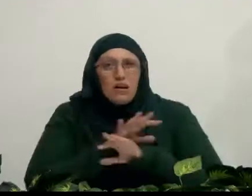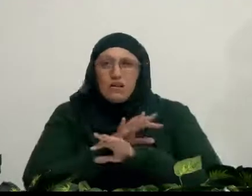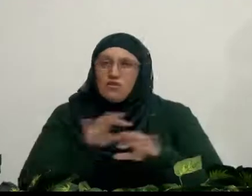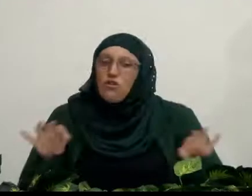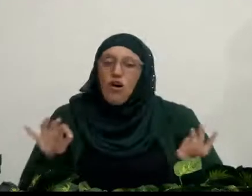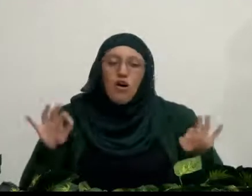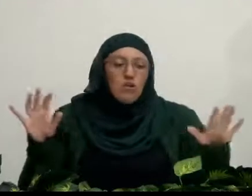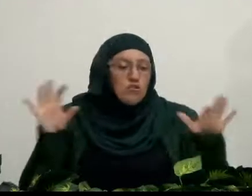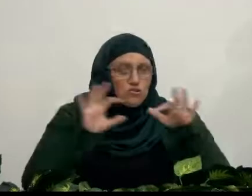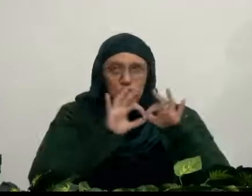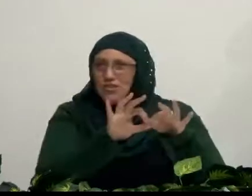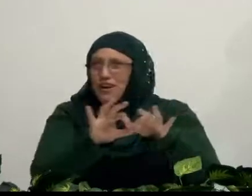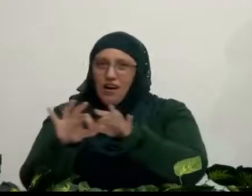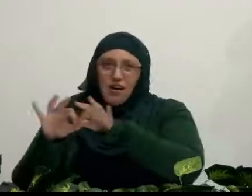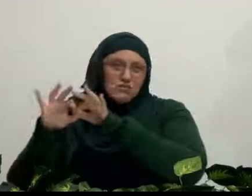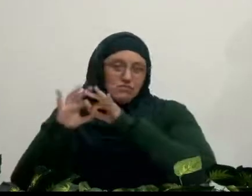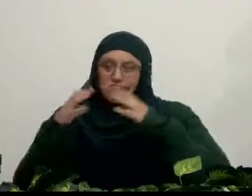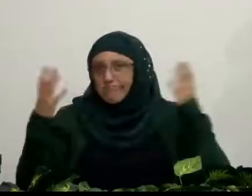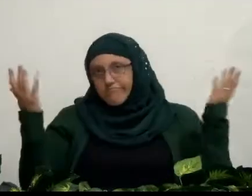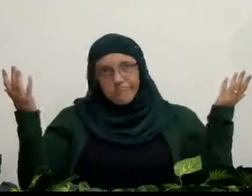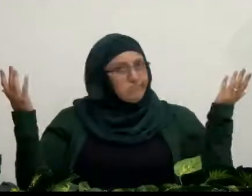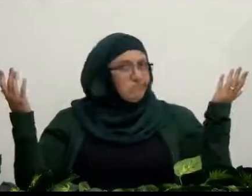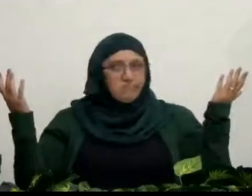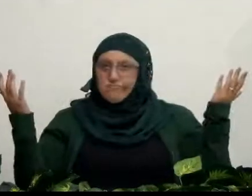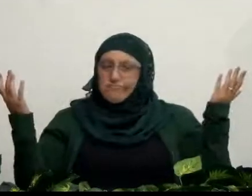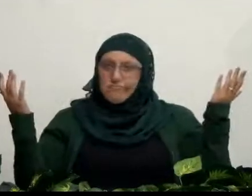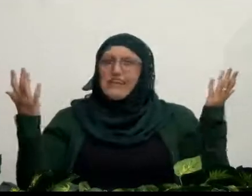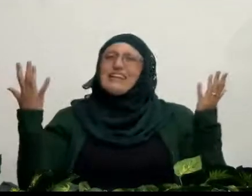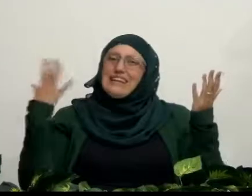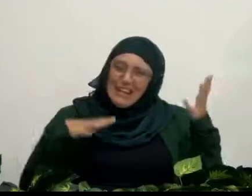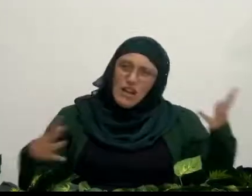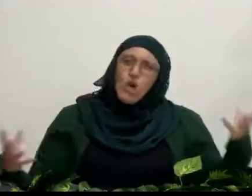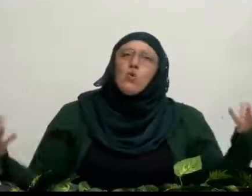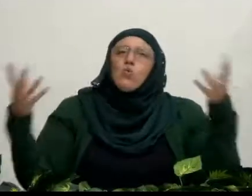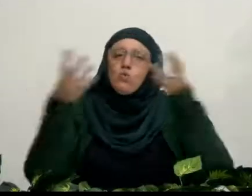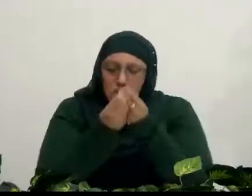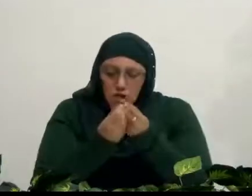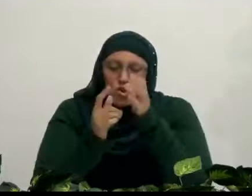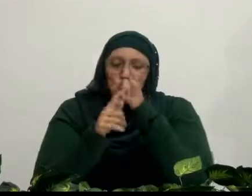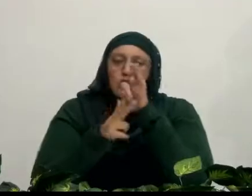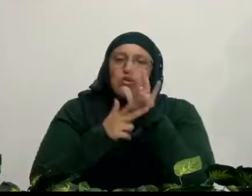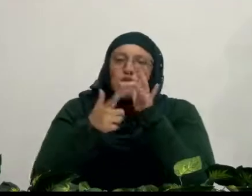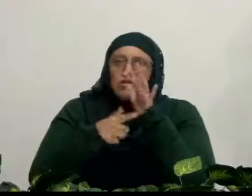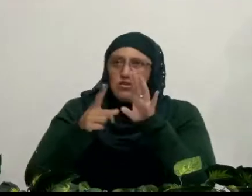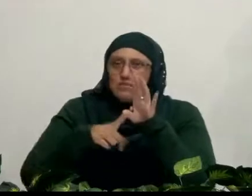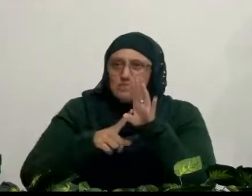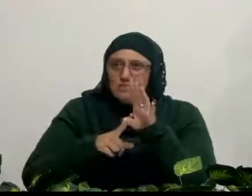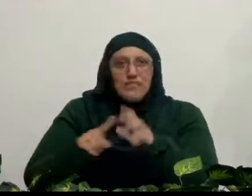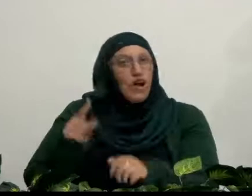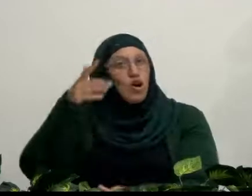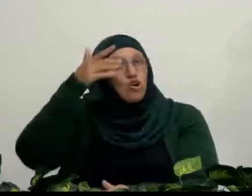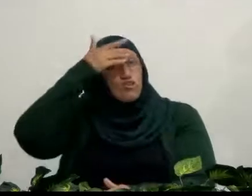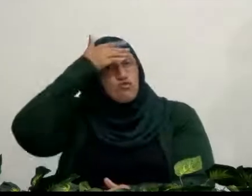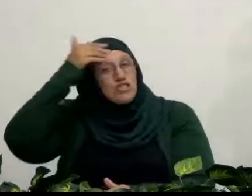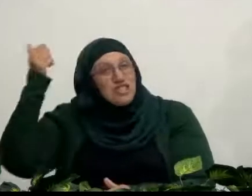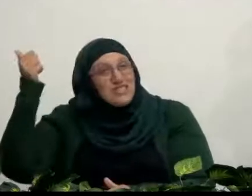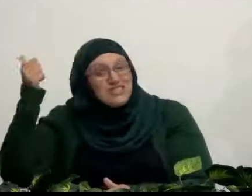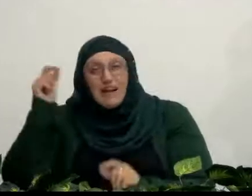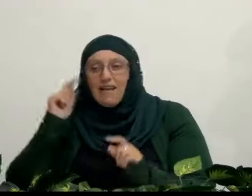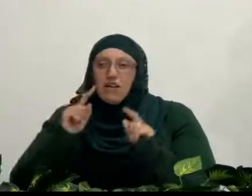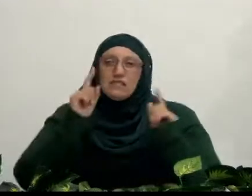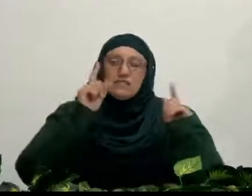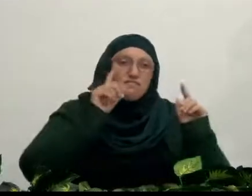community. There is no community unless they are united together. In Christianity, we have tens, if not hundreds, if not